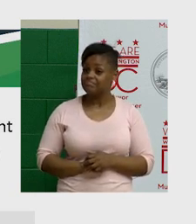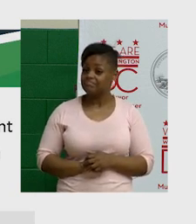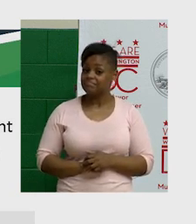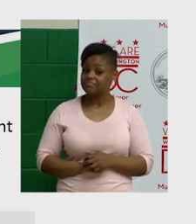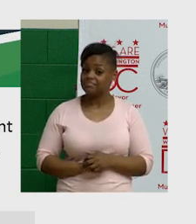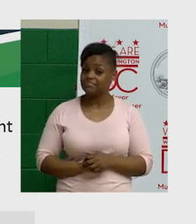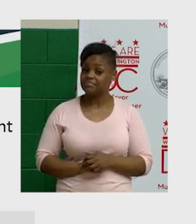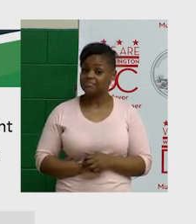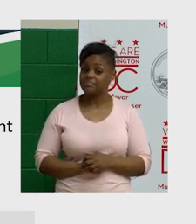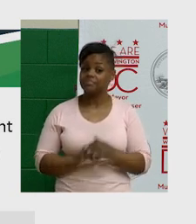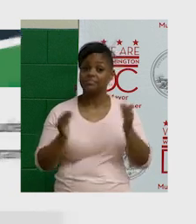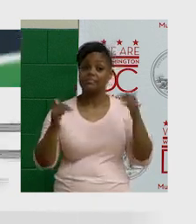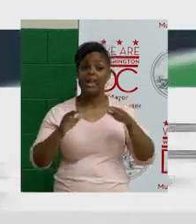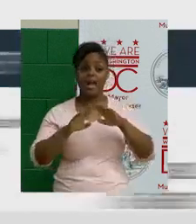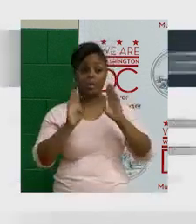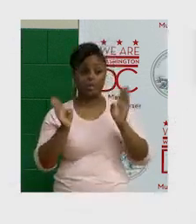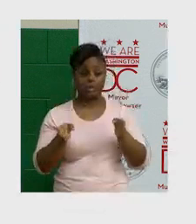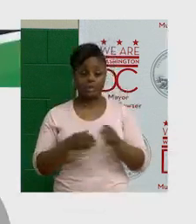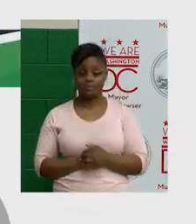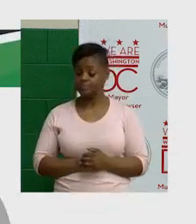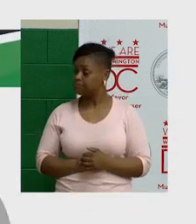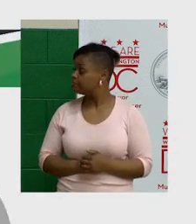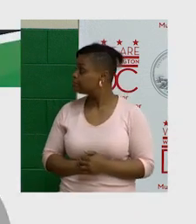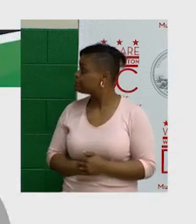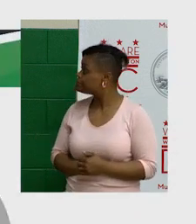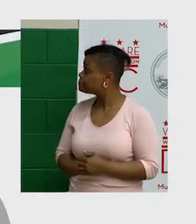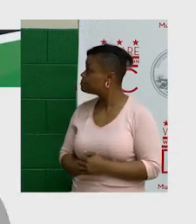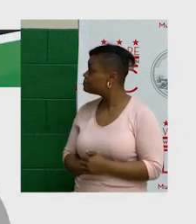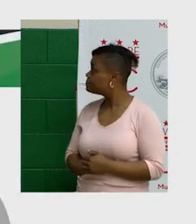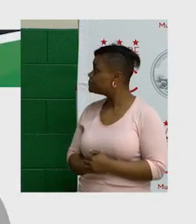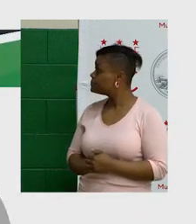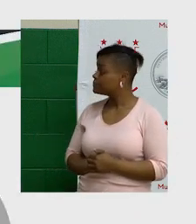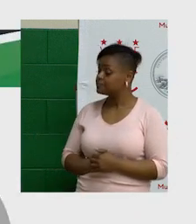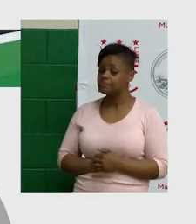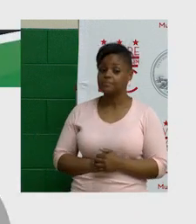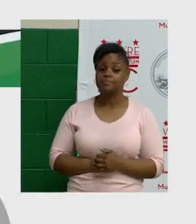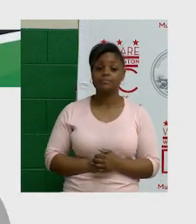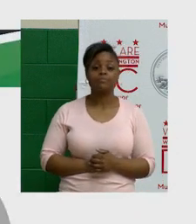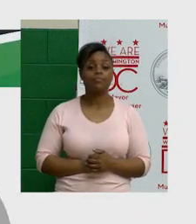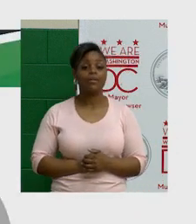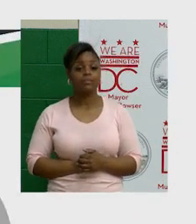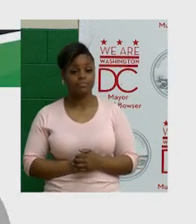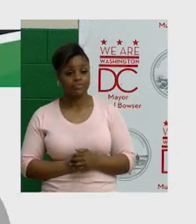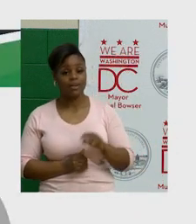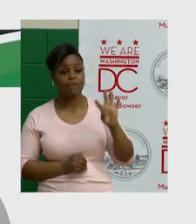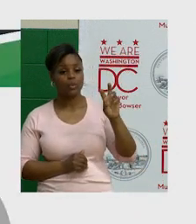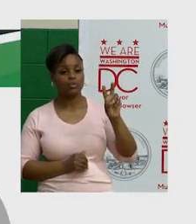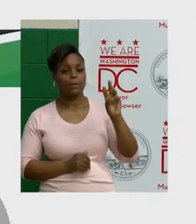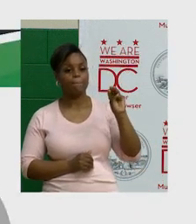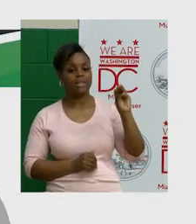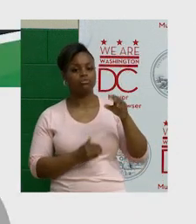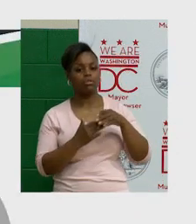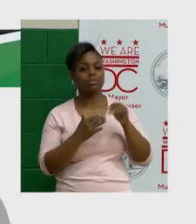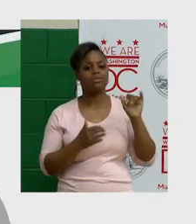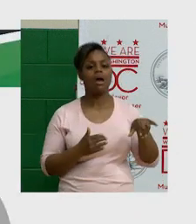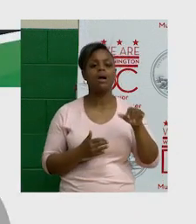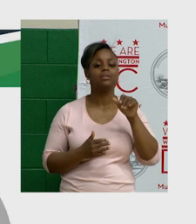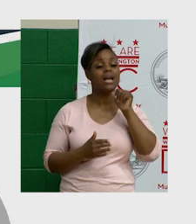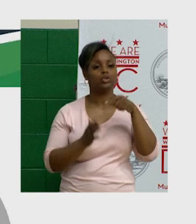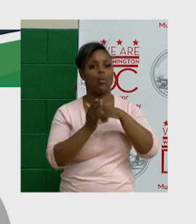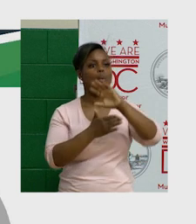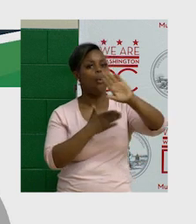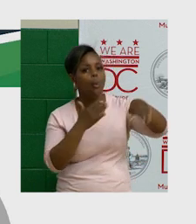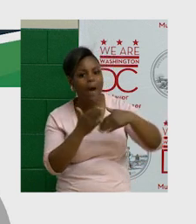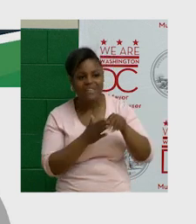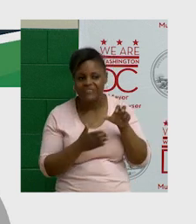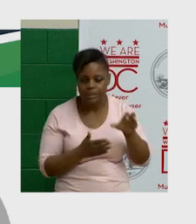In the housing space, it was about $402 million, but this doesn't, as Jenny mentioned, represent all of our investment in housing,